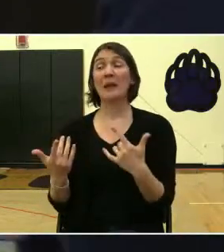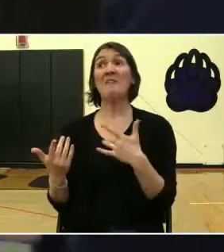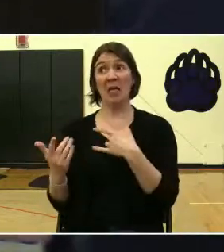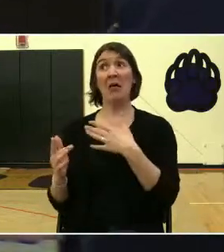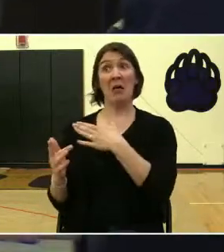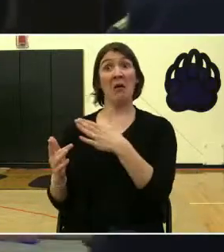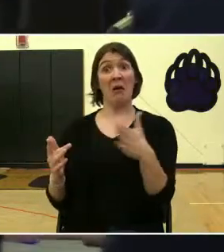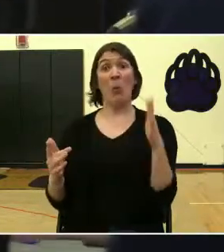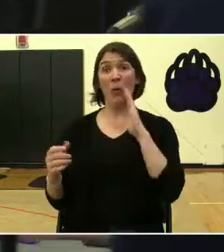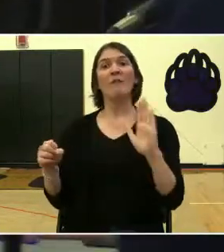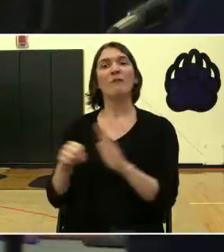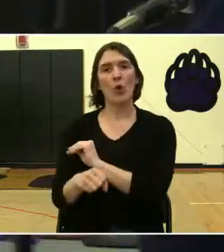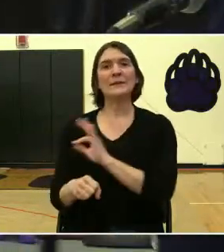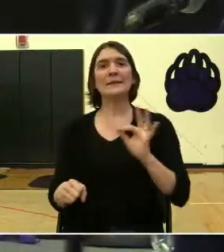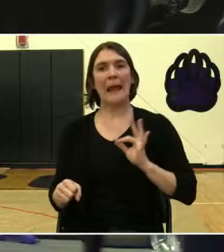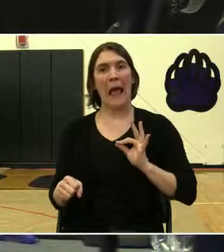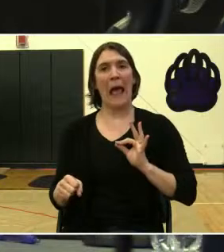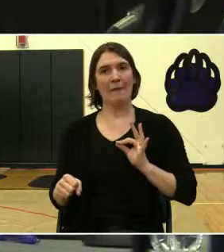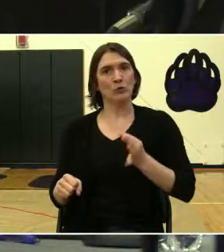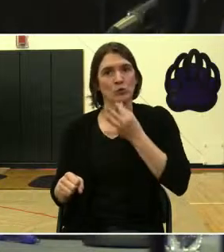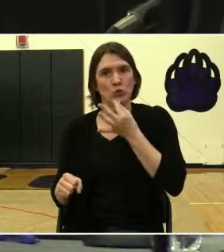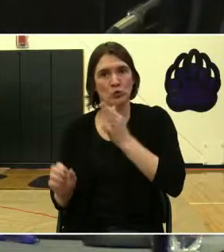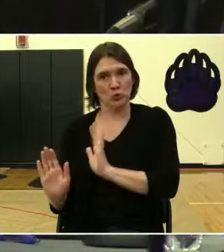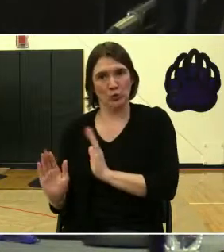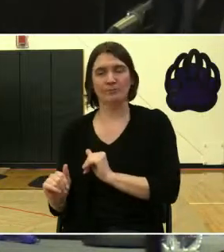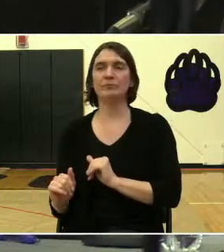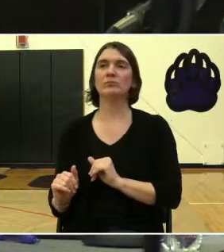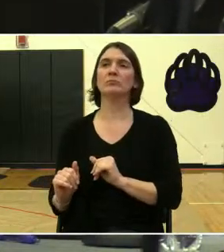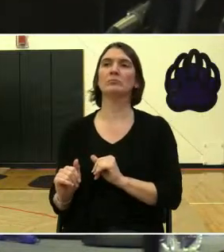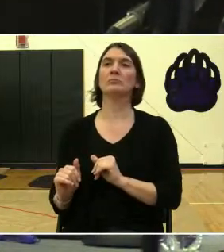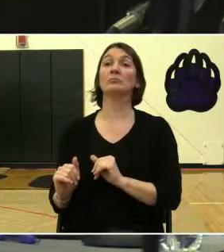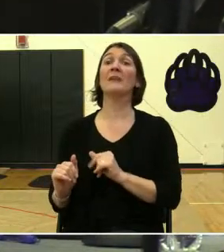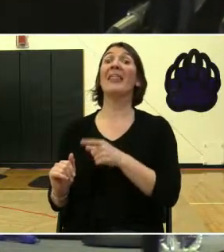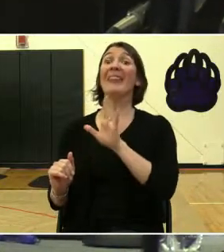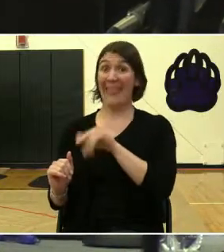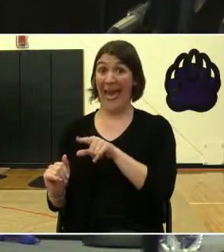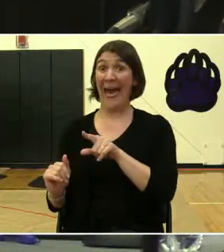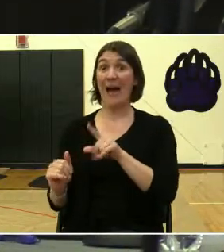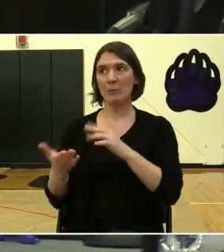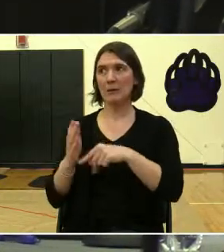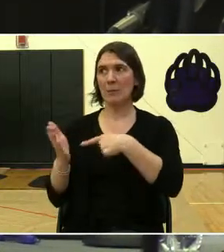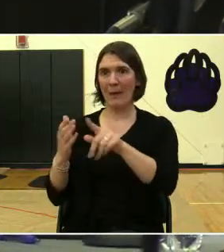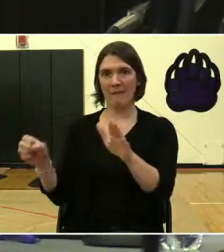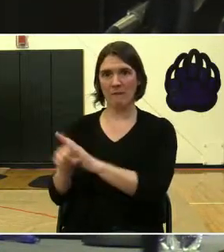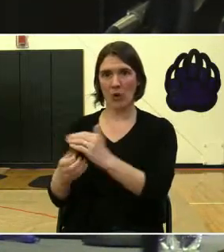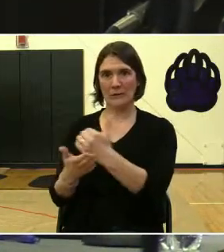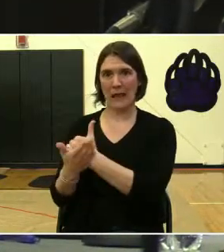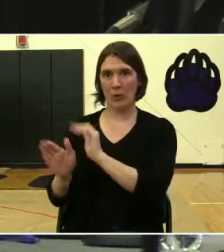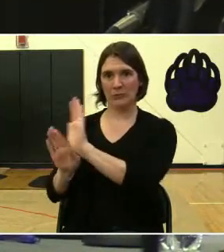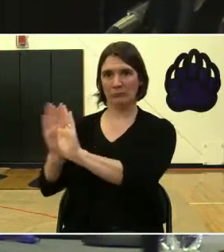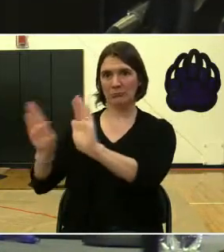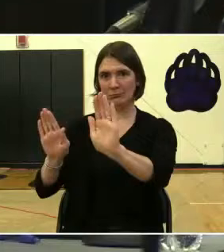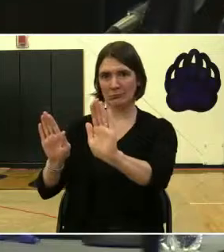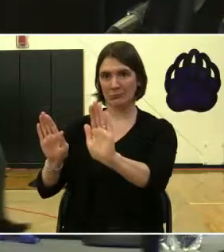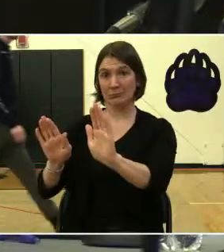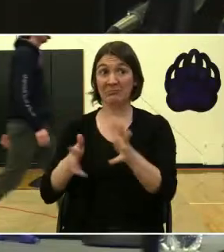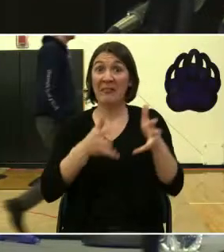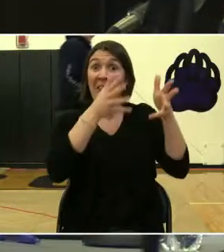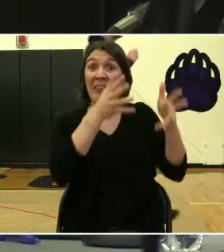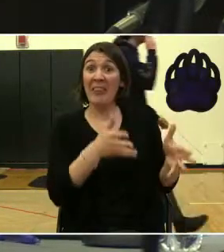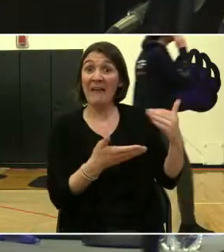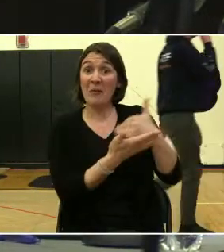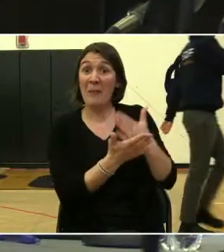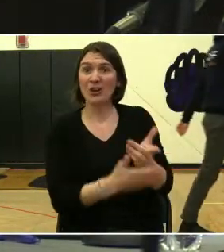the point where we will be fully staffed at that point there will not be any um leeway much in the